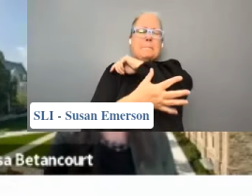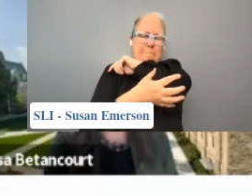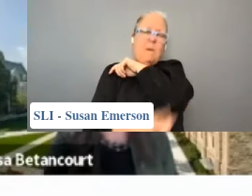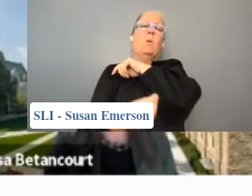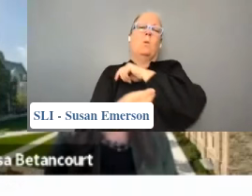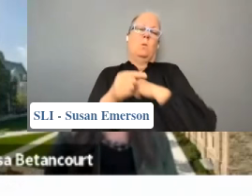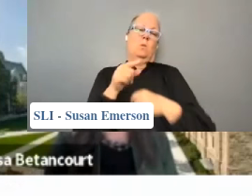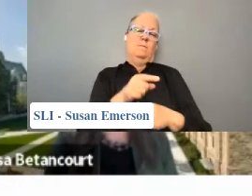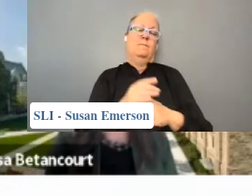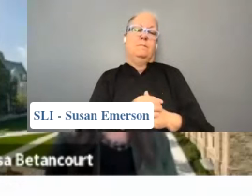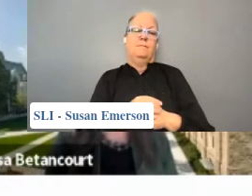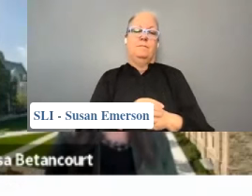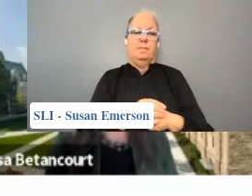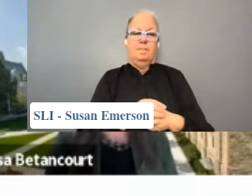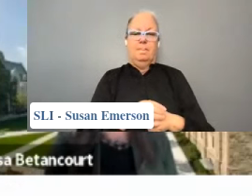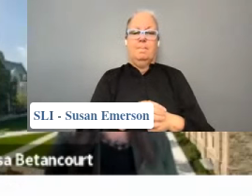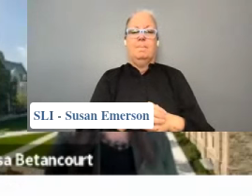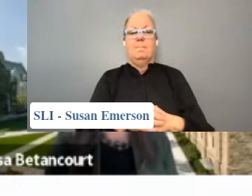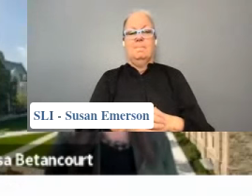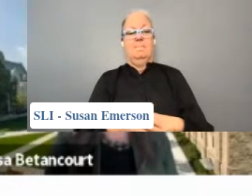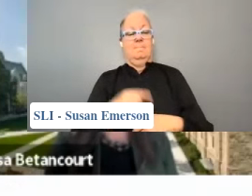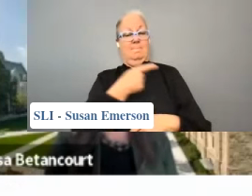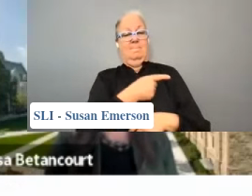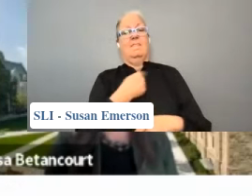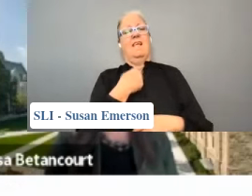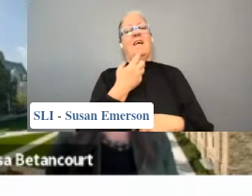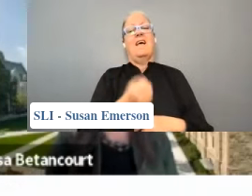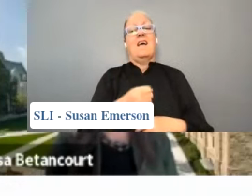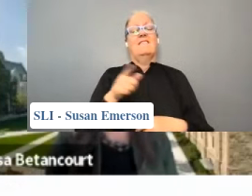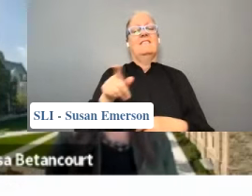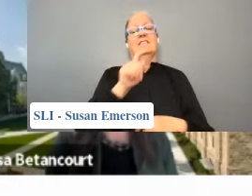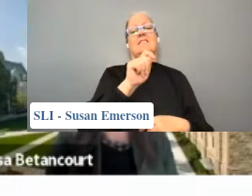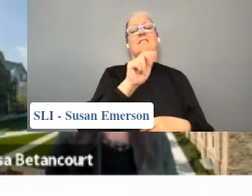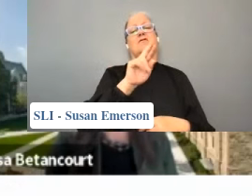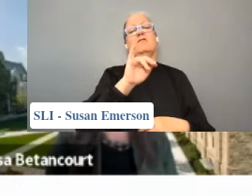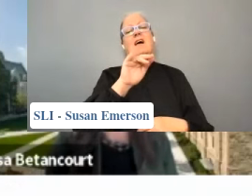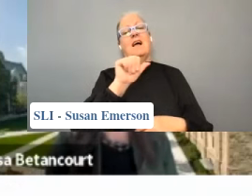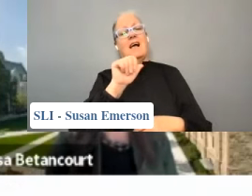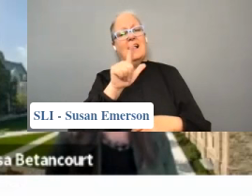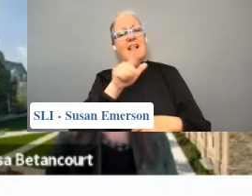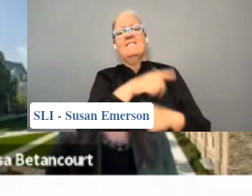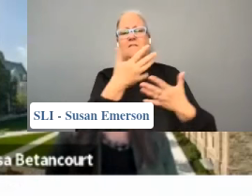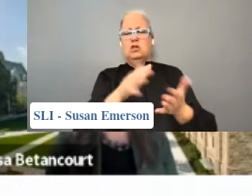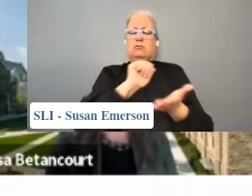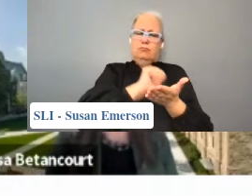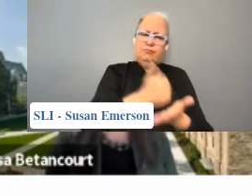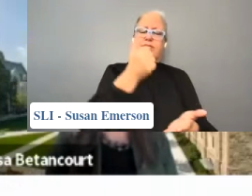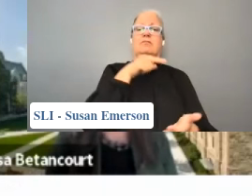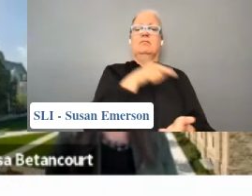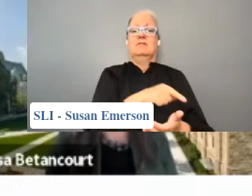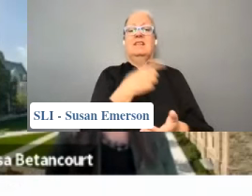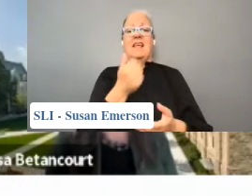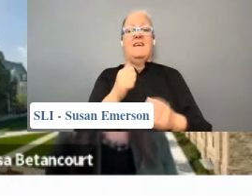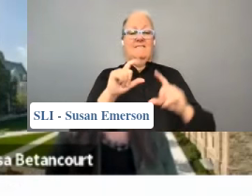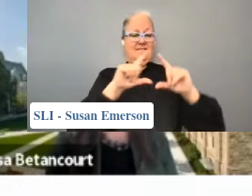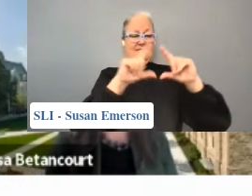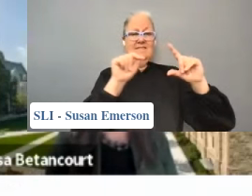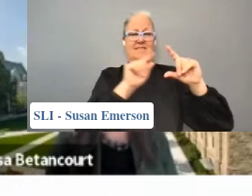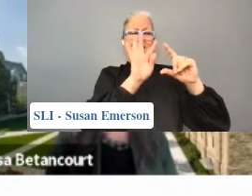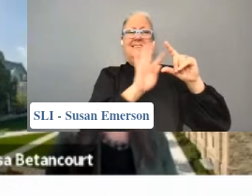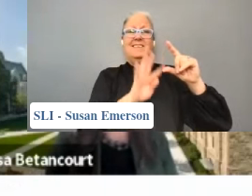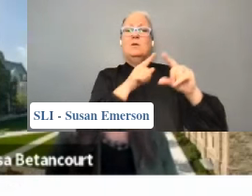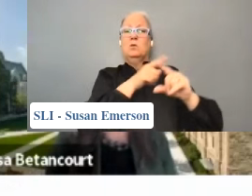are the results of our cluster randomized trial. This is published in BMC in 2020. There's a QR code that you can scan if you're